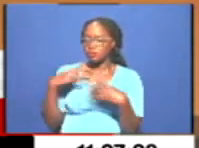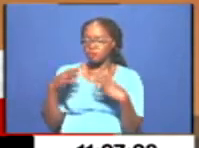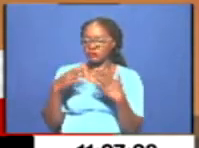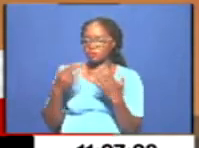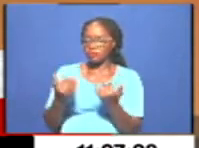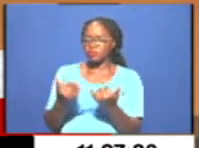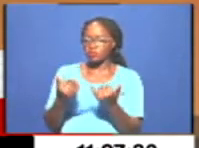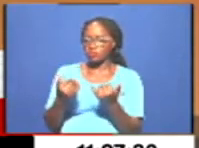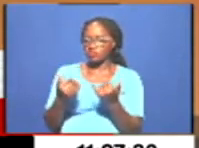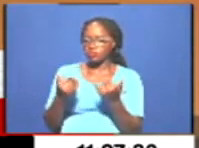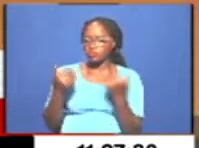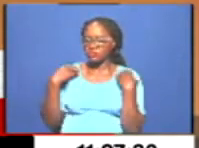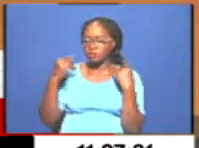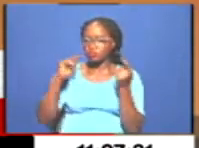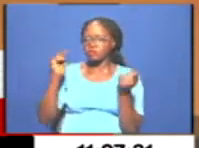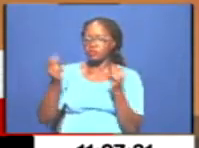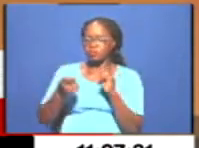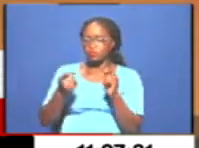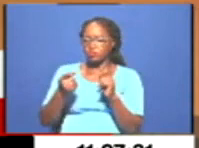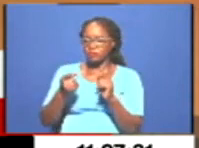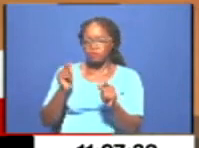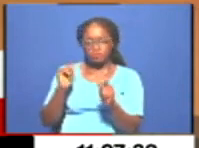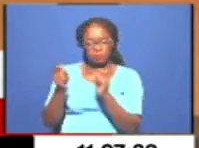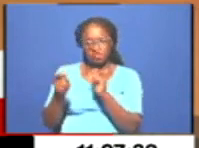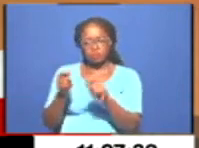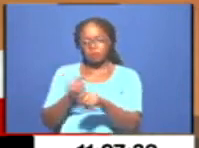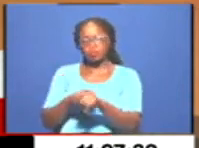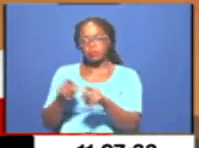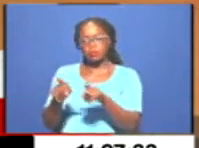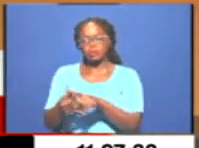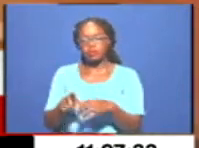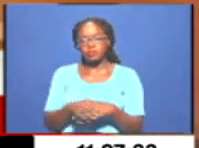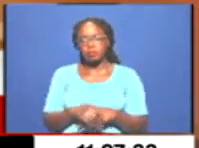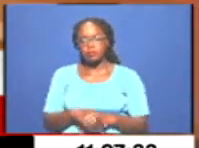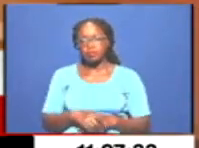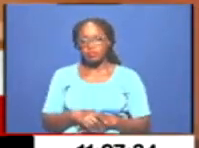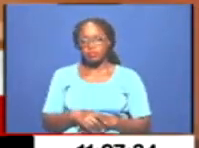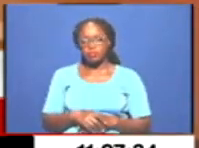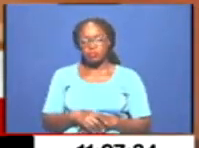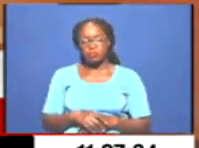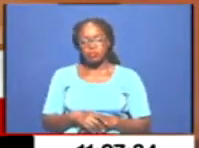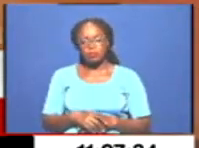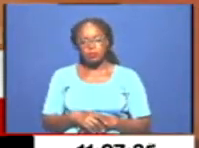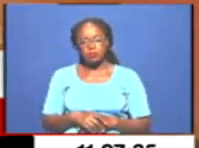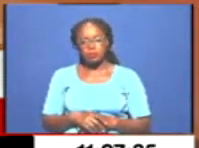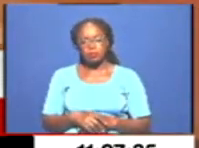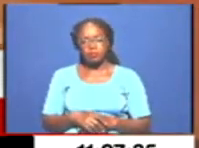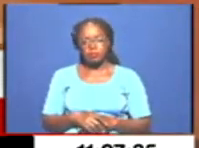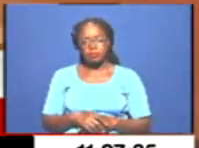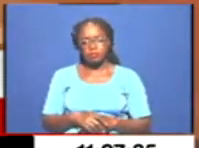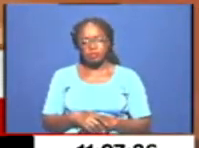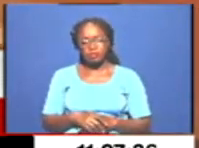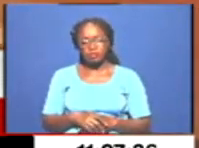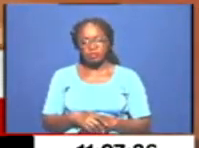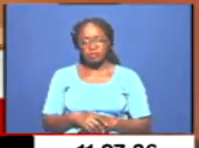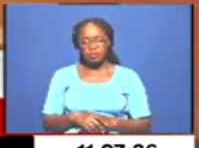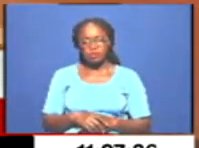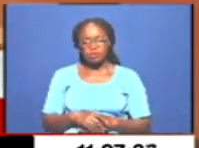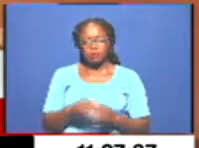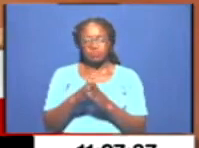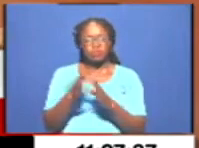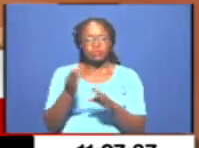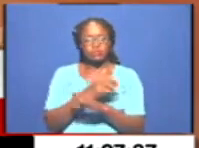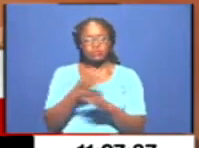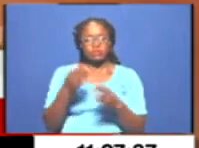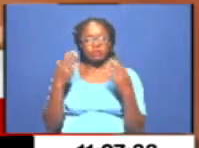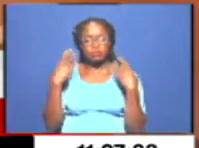changed, so we want to change with the times. Well, and you know, sport has changed the time. At one point, I know a former international once told me they